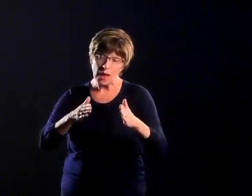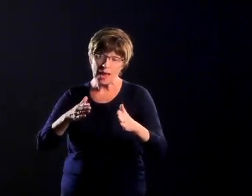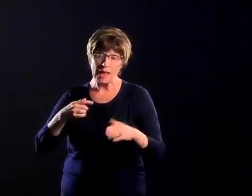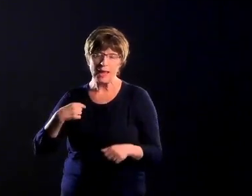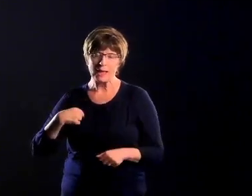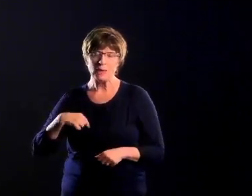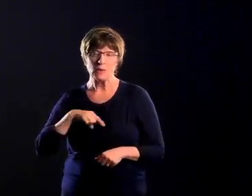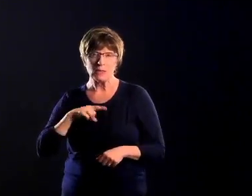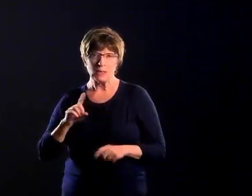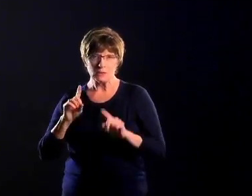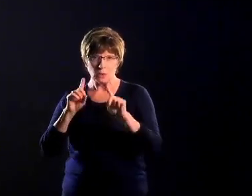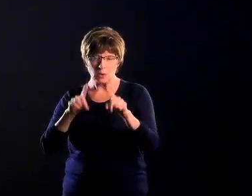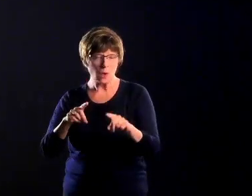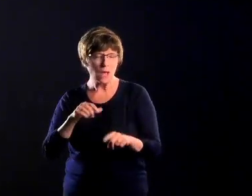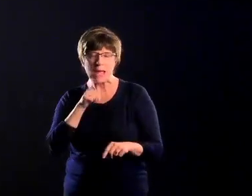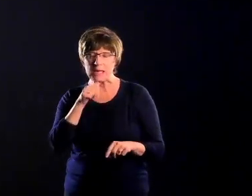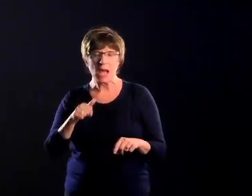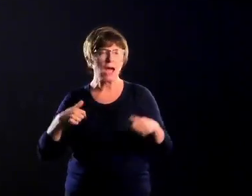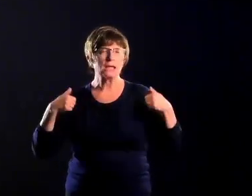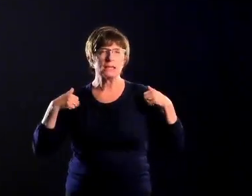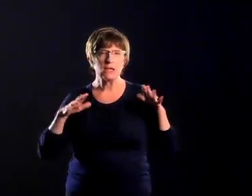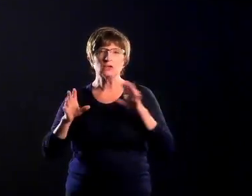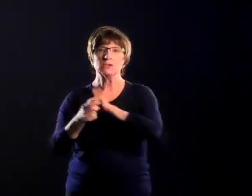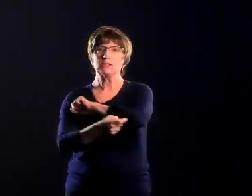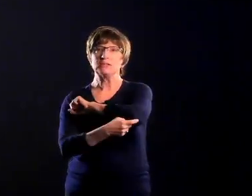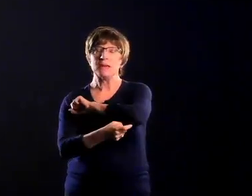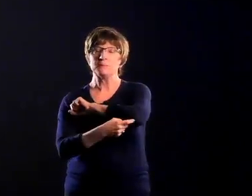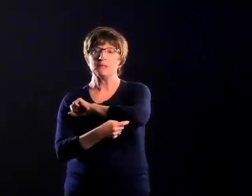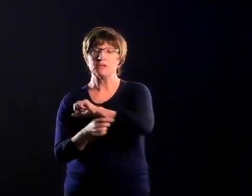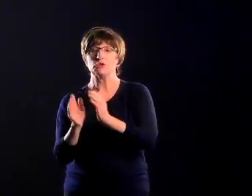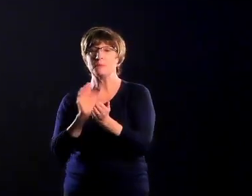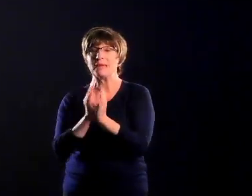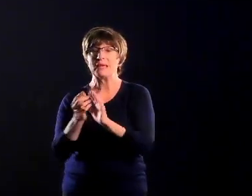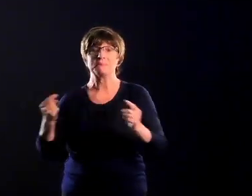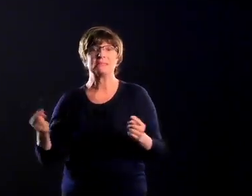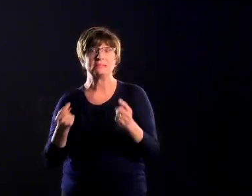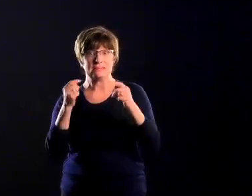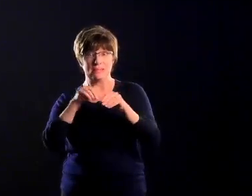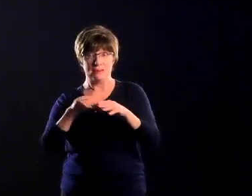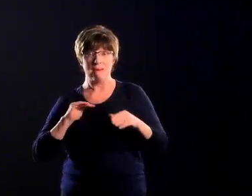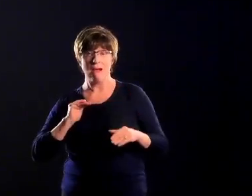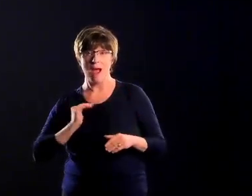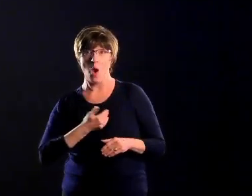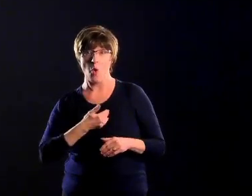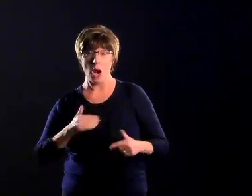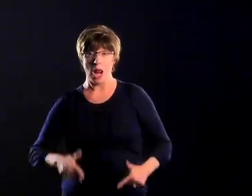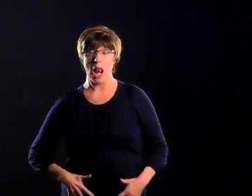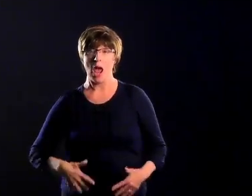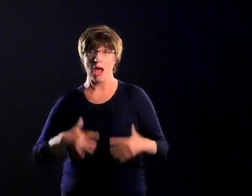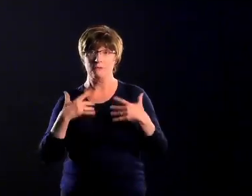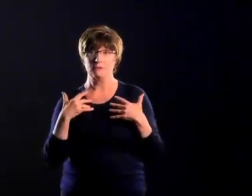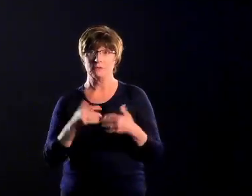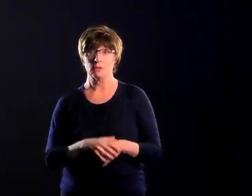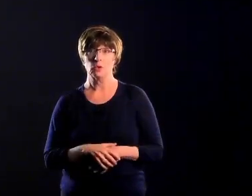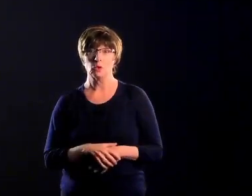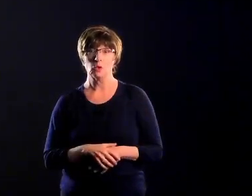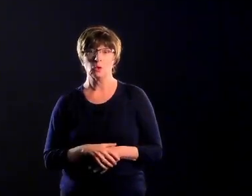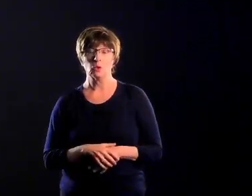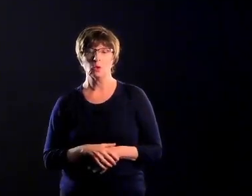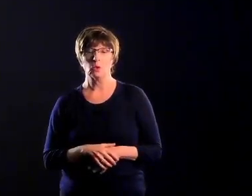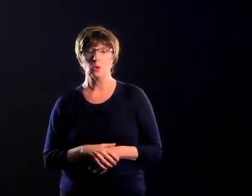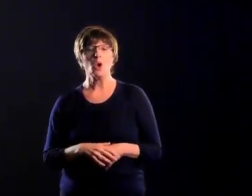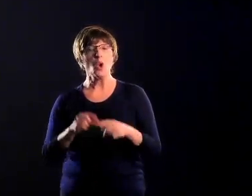to or succumb to temptation, that it would become sin within our lives. Words